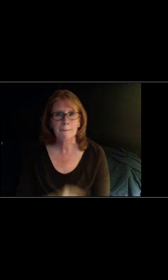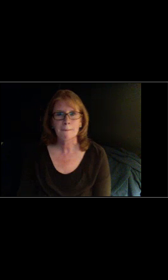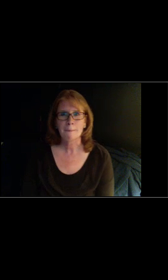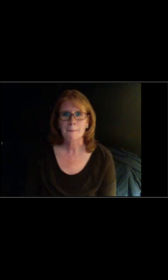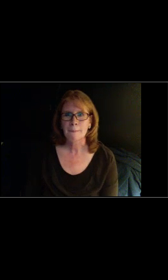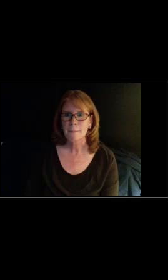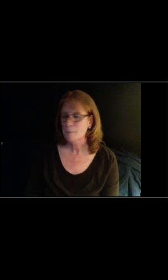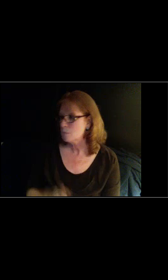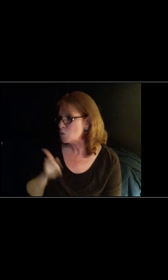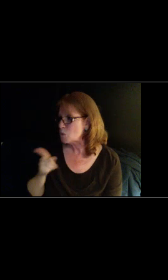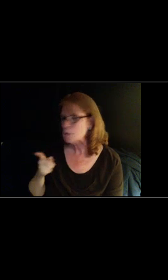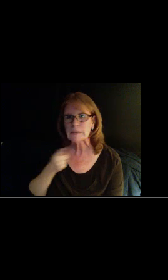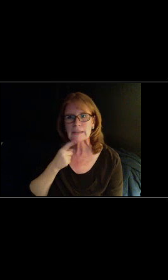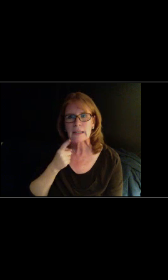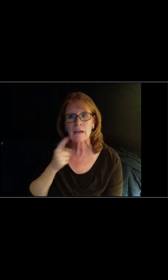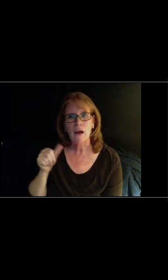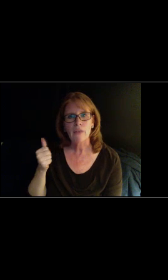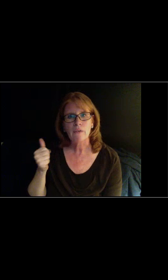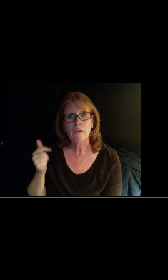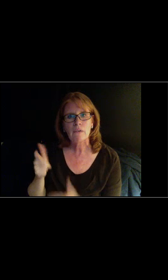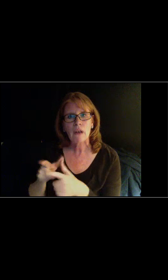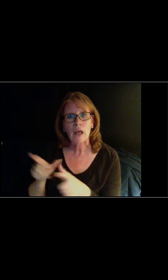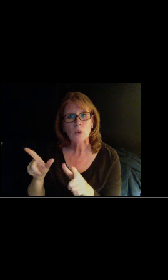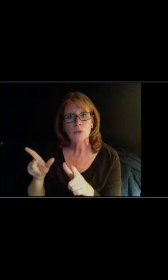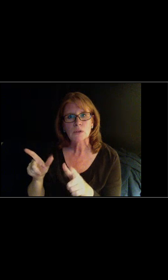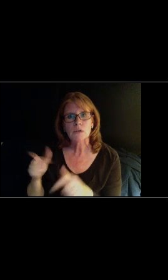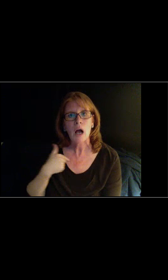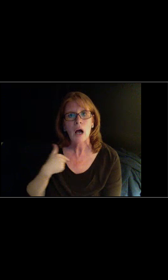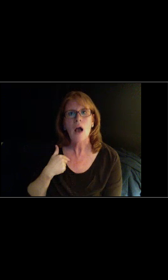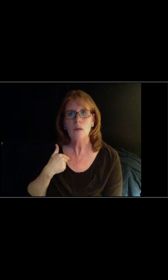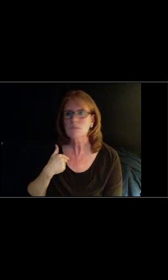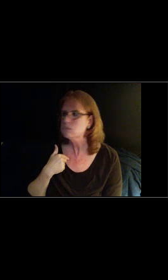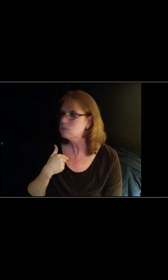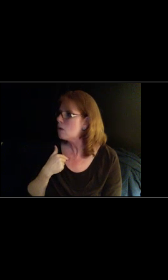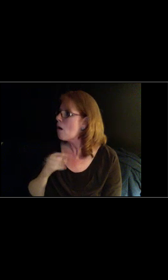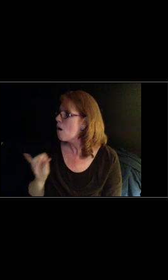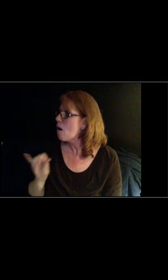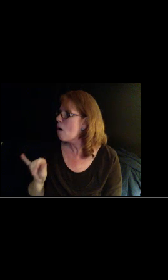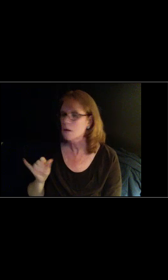Tell one person what the other person said in another language.